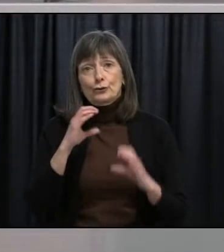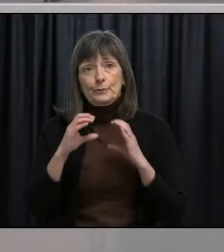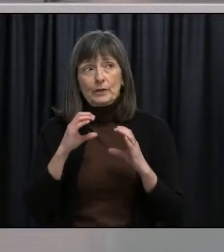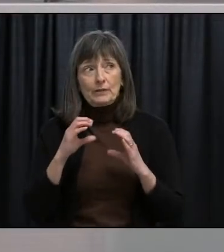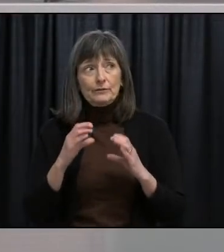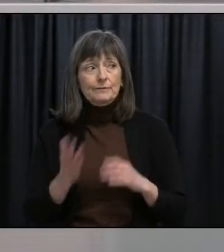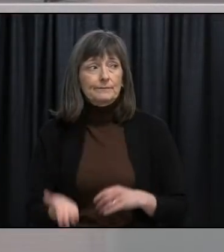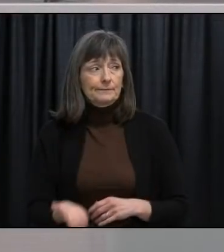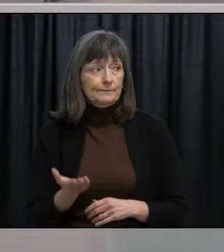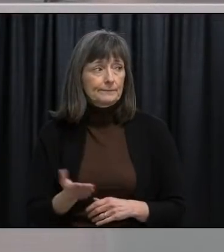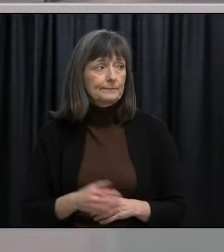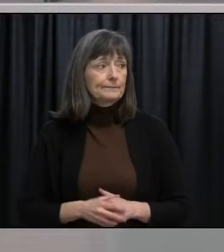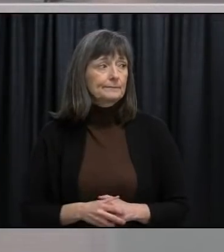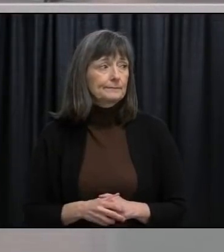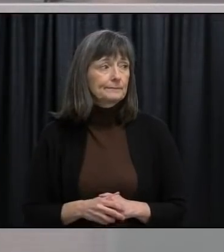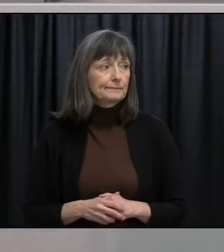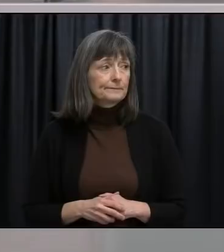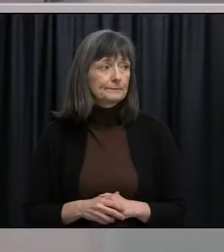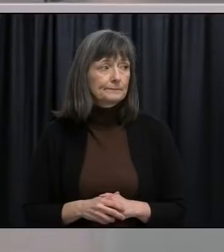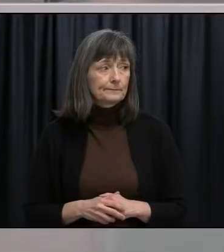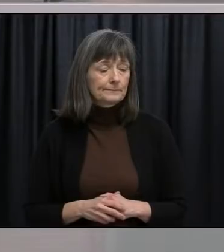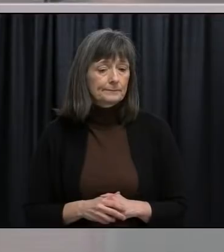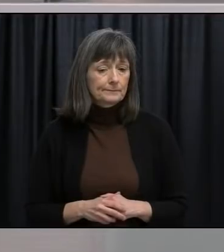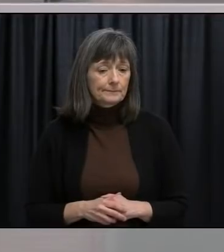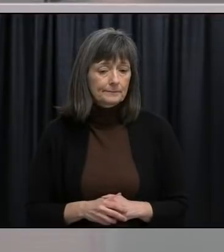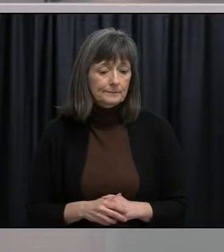ahead. Yes, hello.